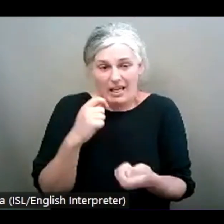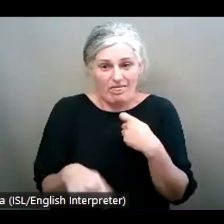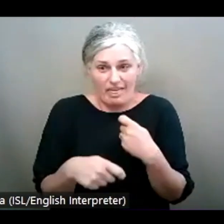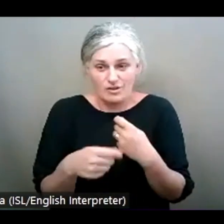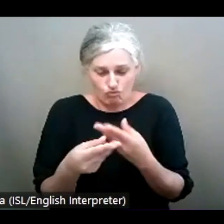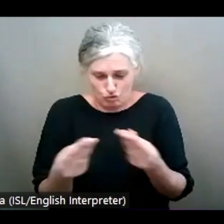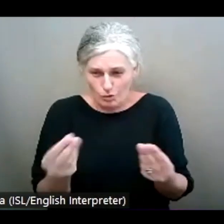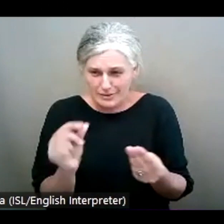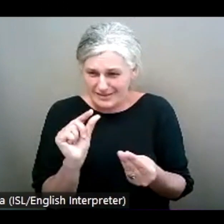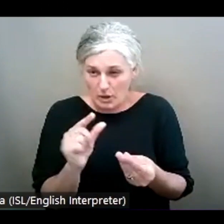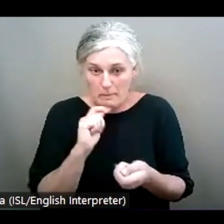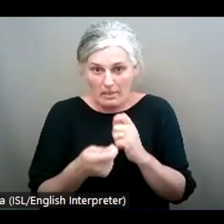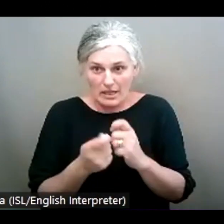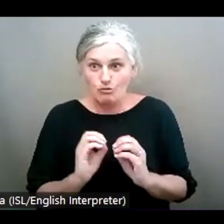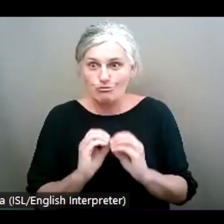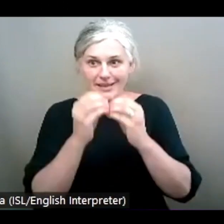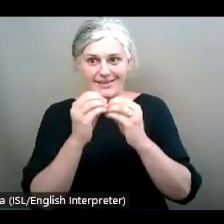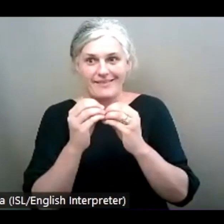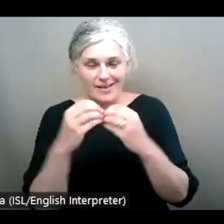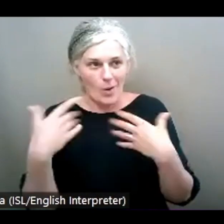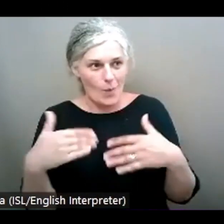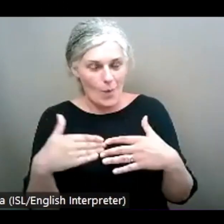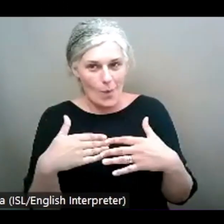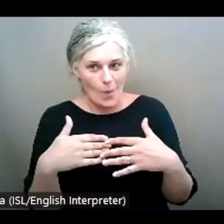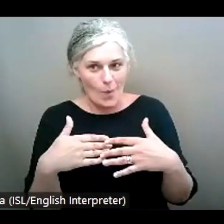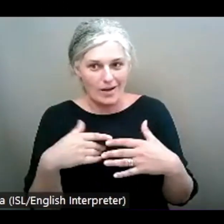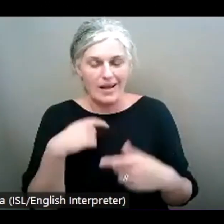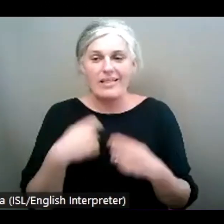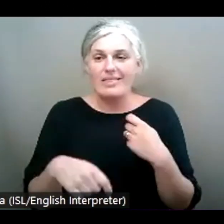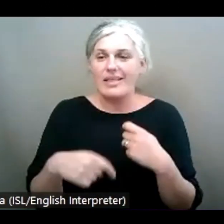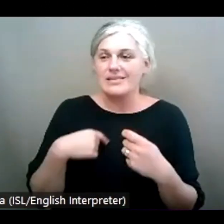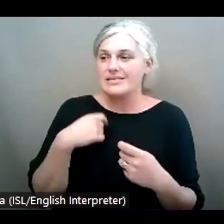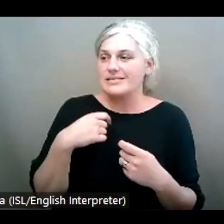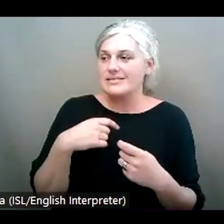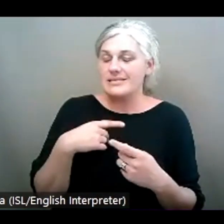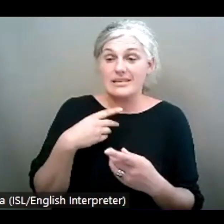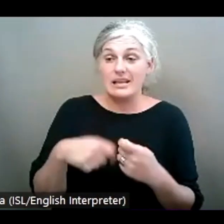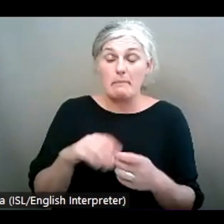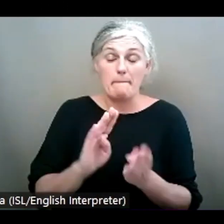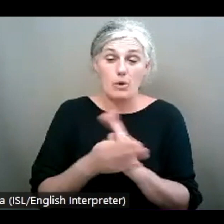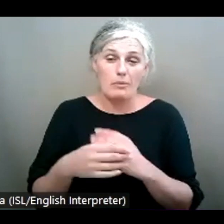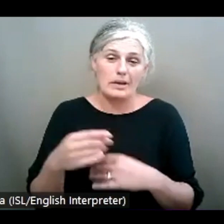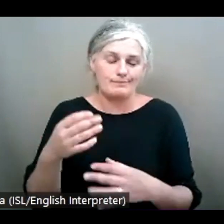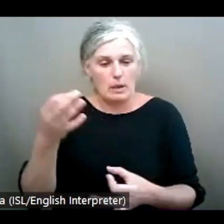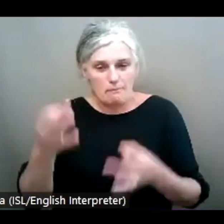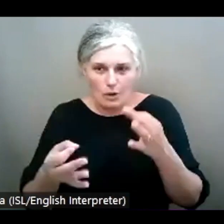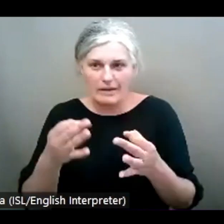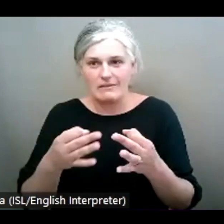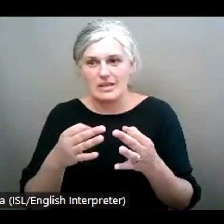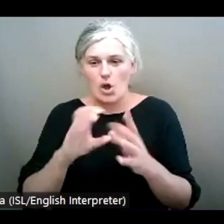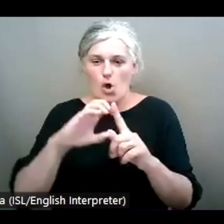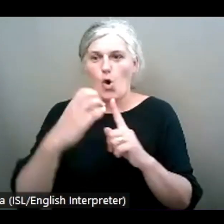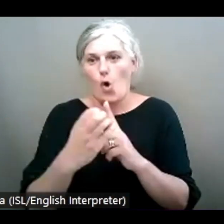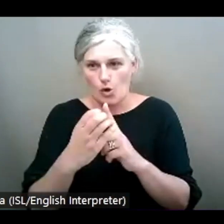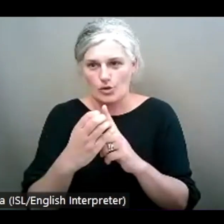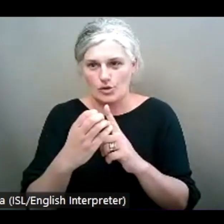ourselves. I think that was really it. When I say doing it for ourselves, I mean coming together as a political and cultural collective. I don't mean like